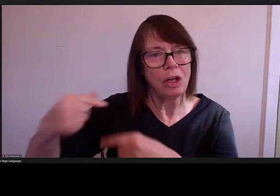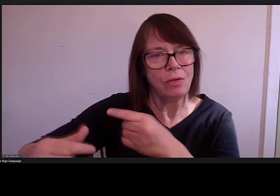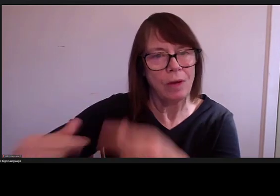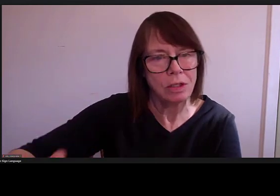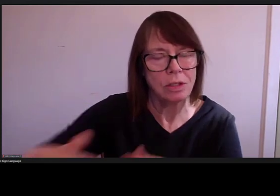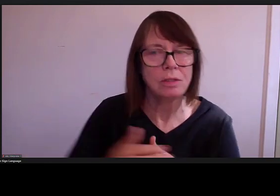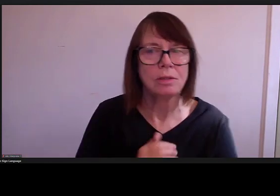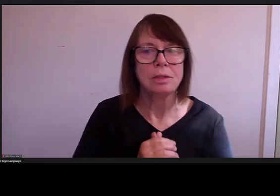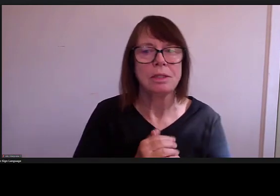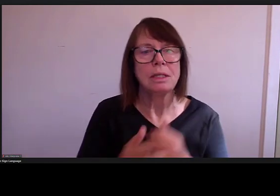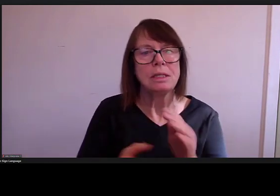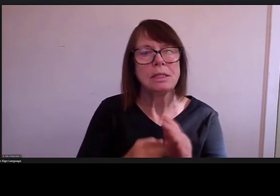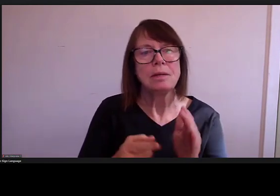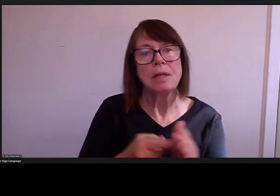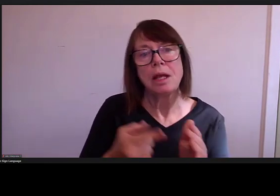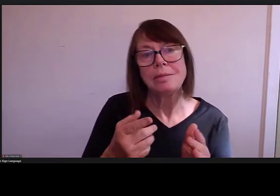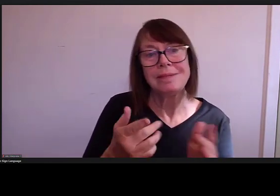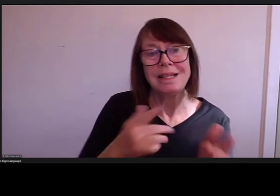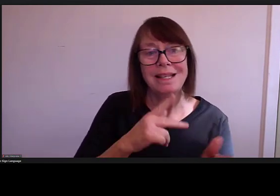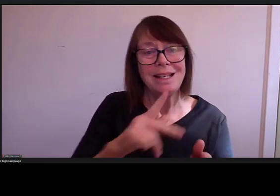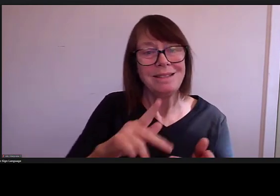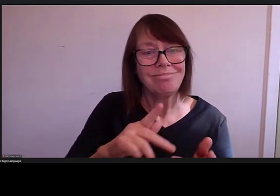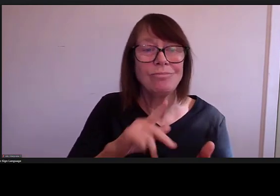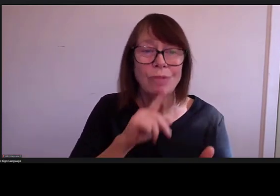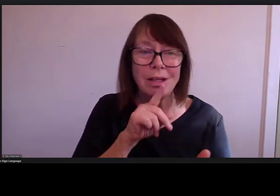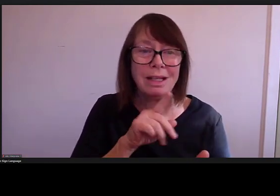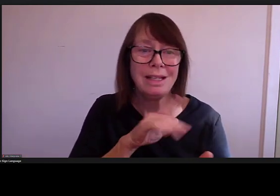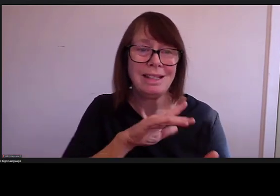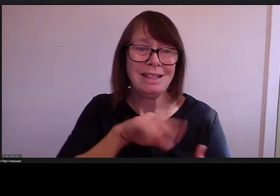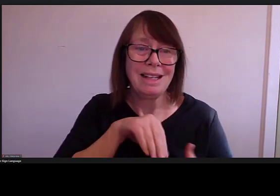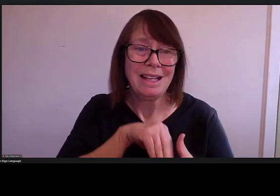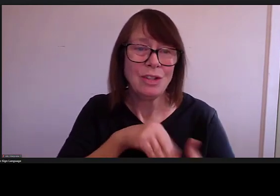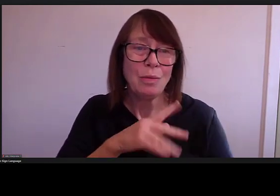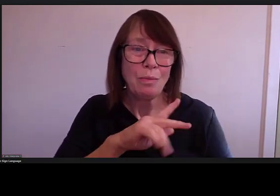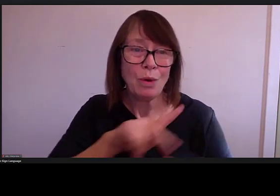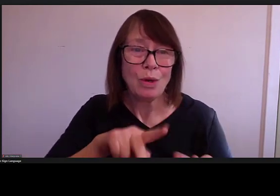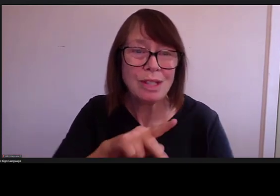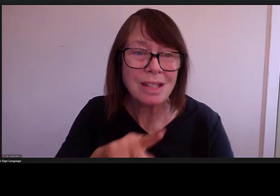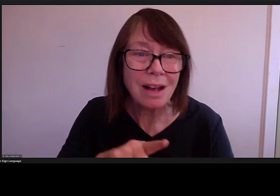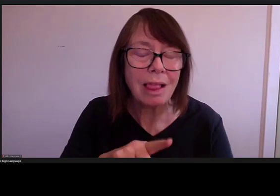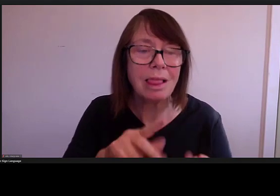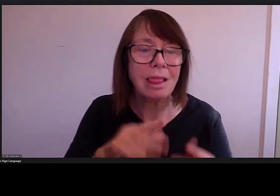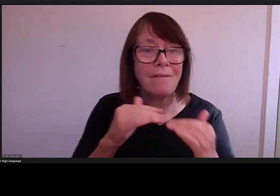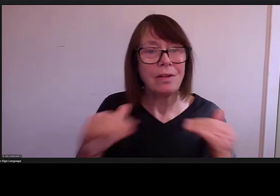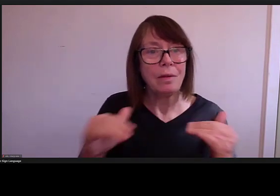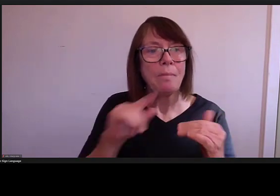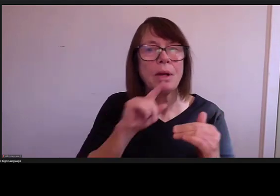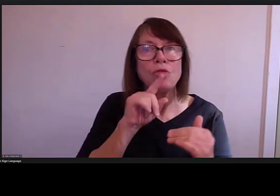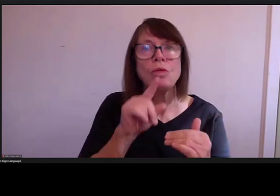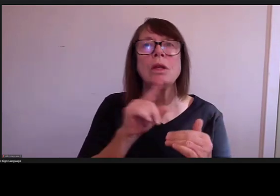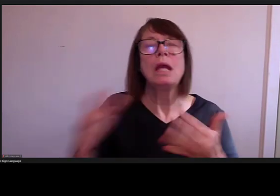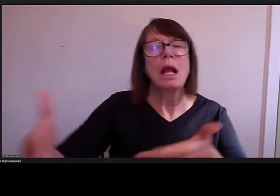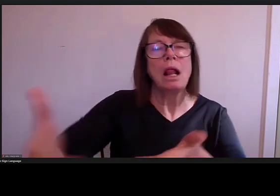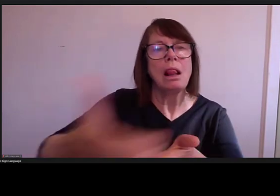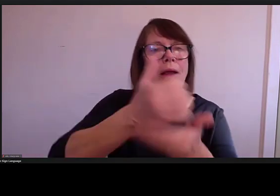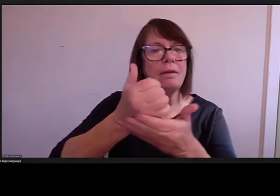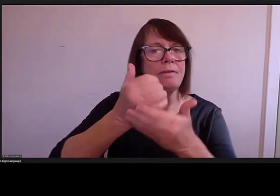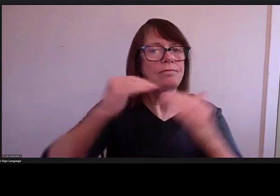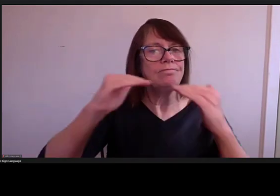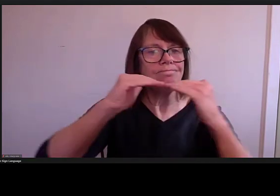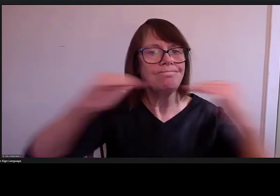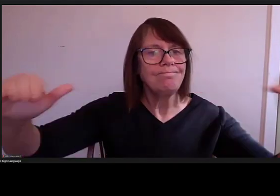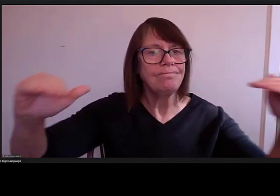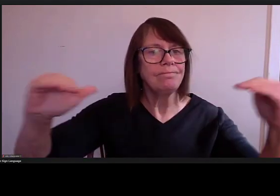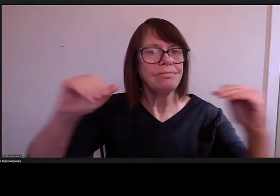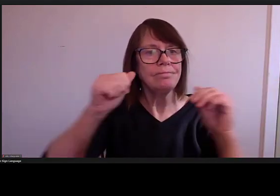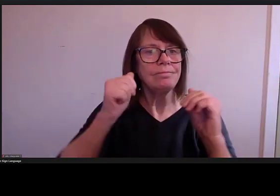and interpersonal level, but it's also really, really important to talk about it at a collective level. And that's where we start